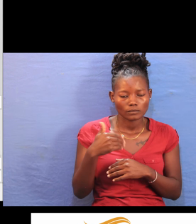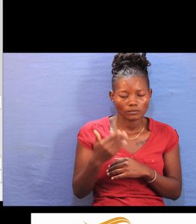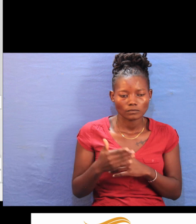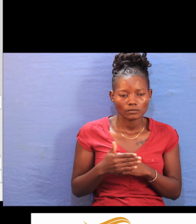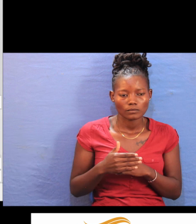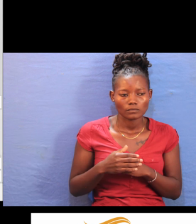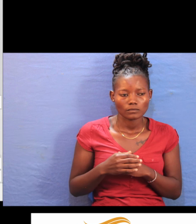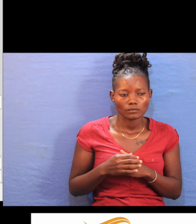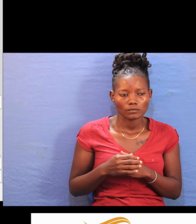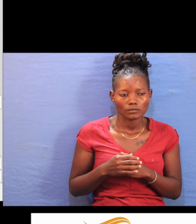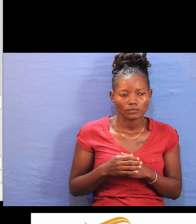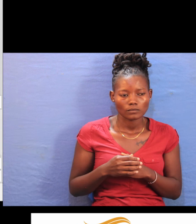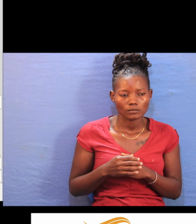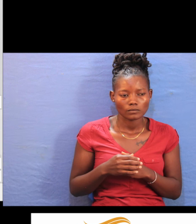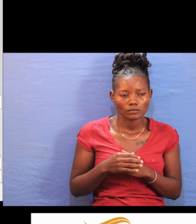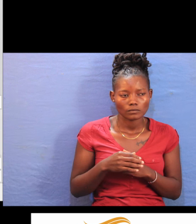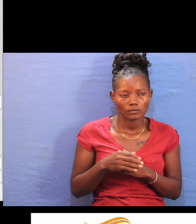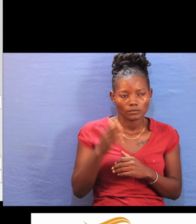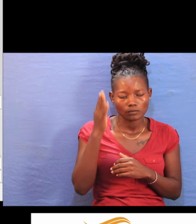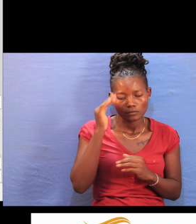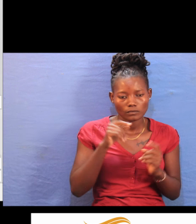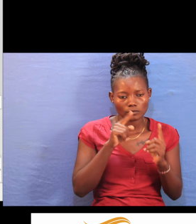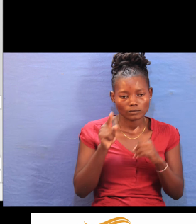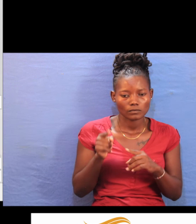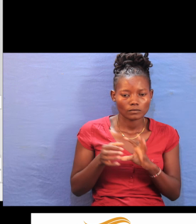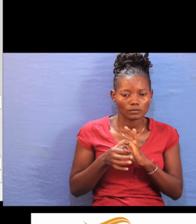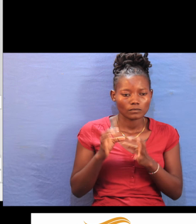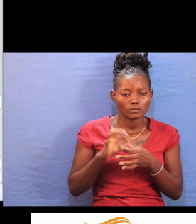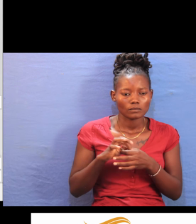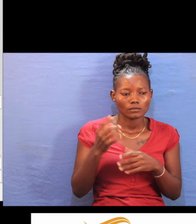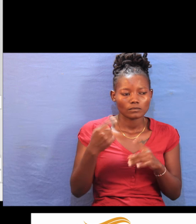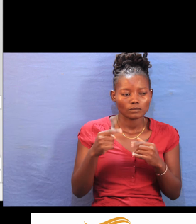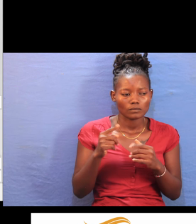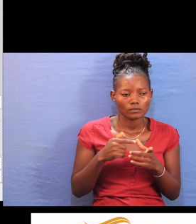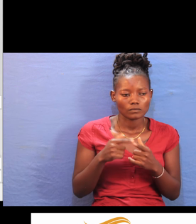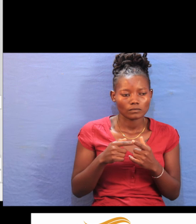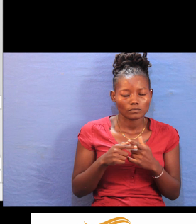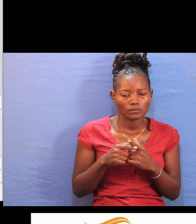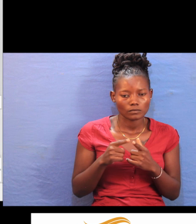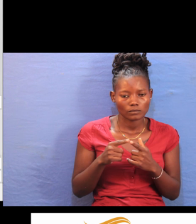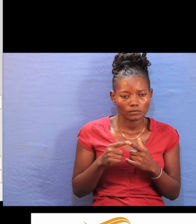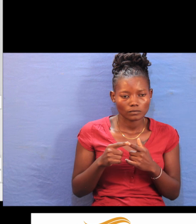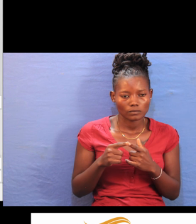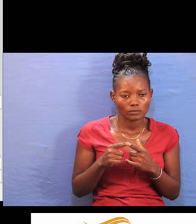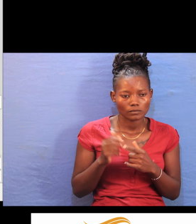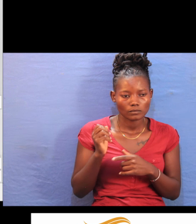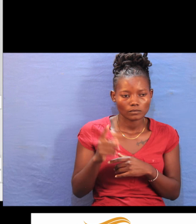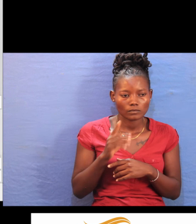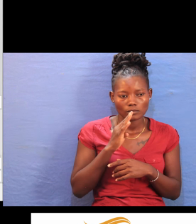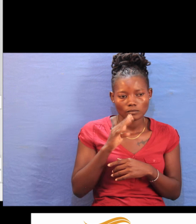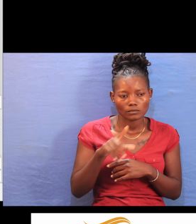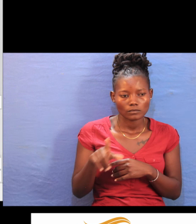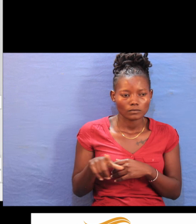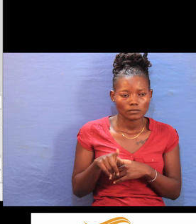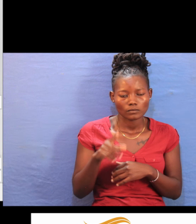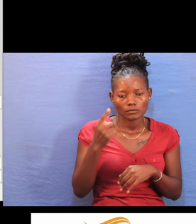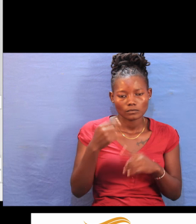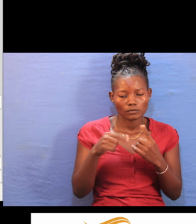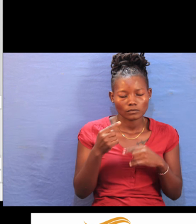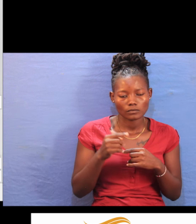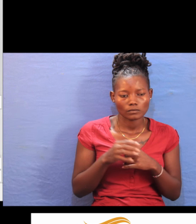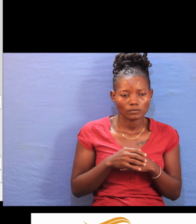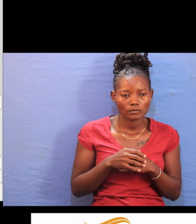Identify influences on goal setting systems. So you need to know the athlete's commitment. Are they totally committed?